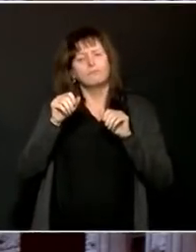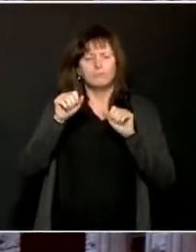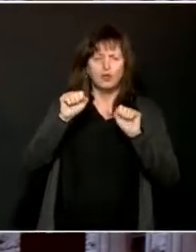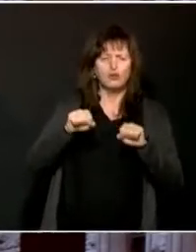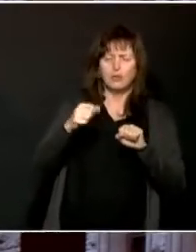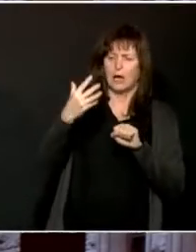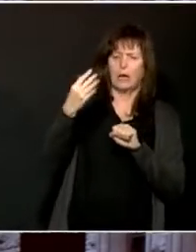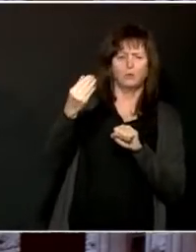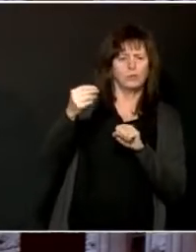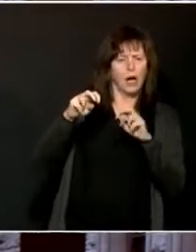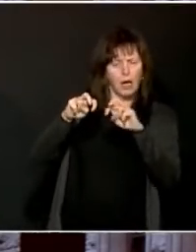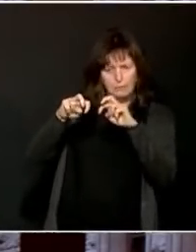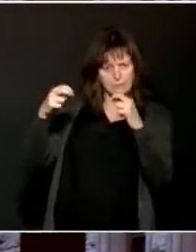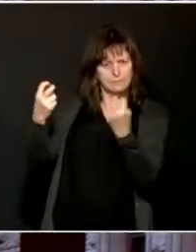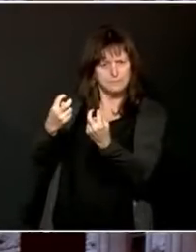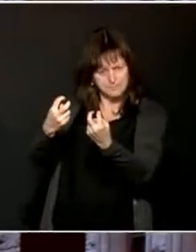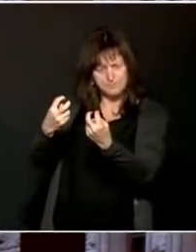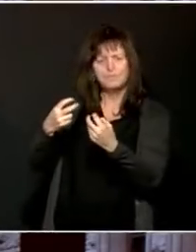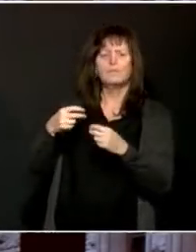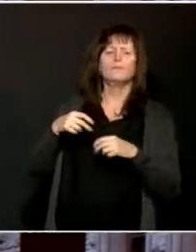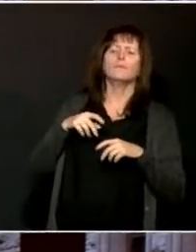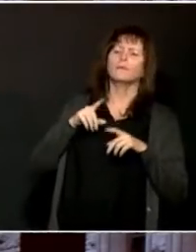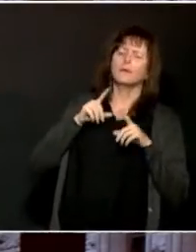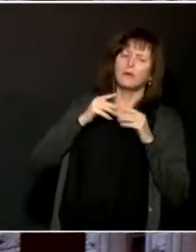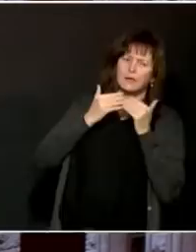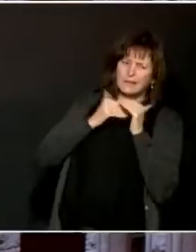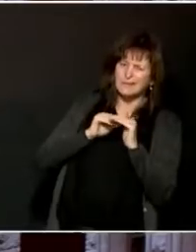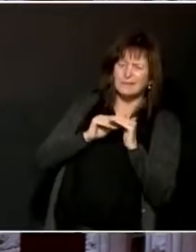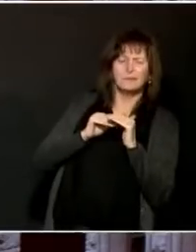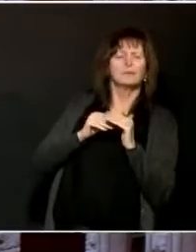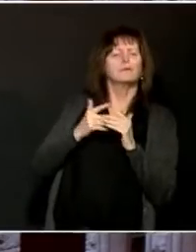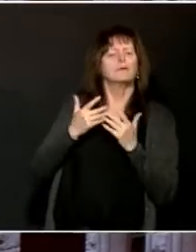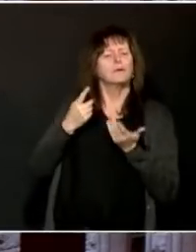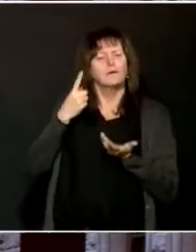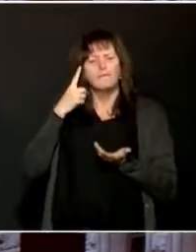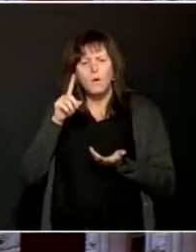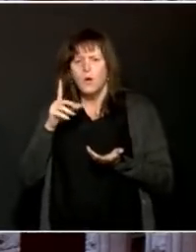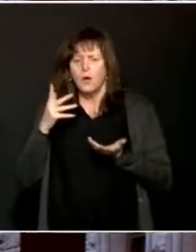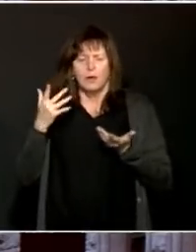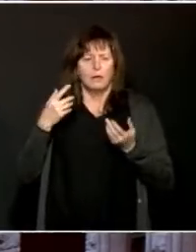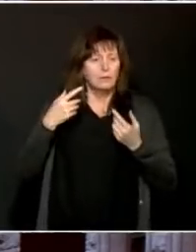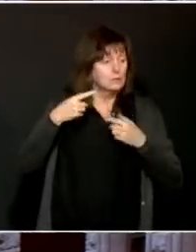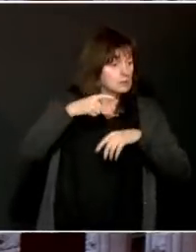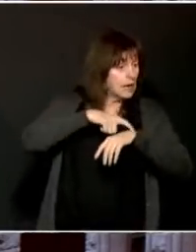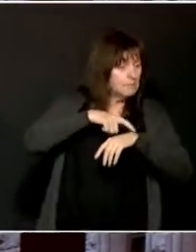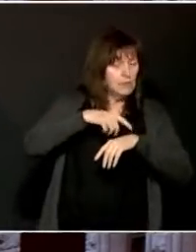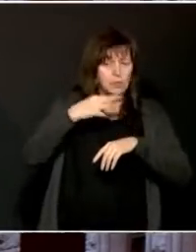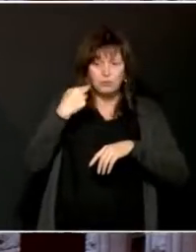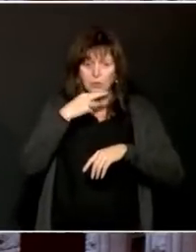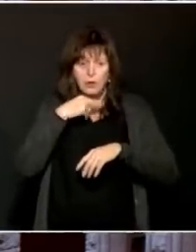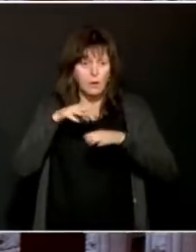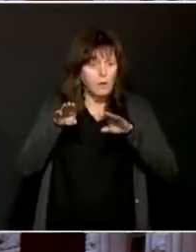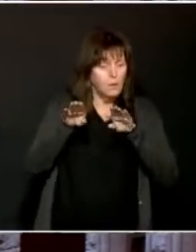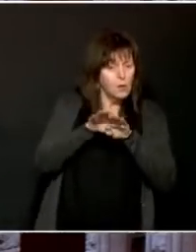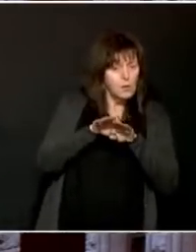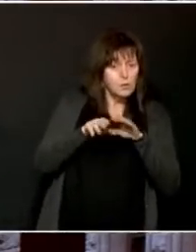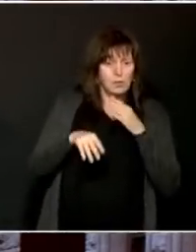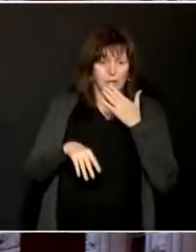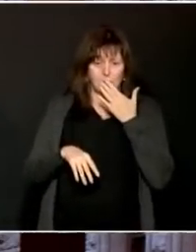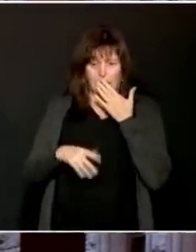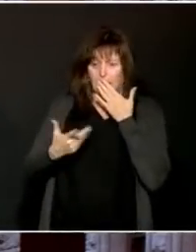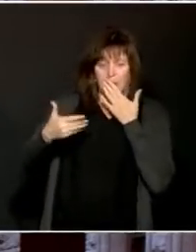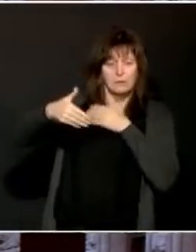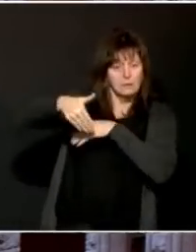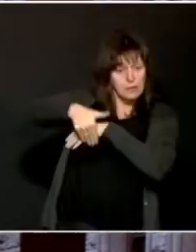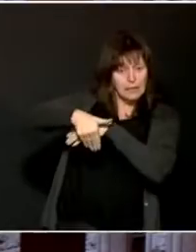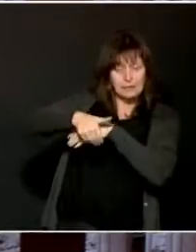restrictions there as to the time when you had to close. They're open had to close from 10 p.m. to 5 a.m.